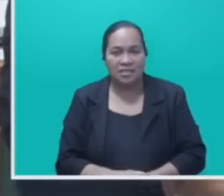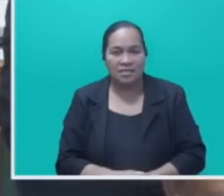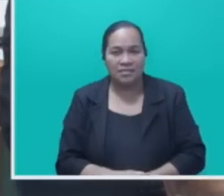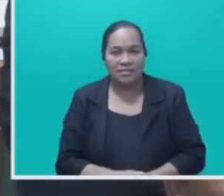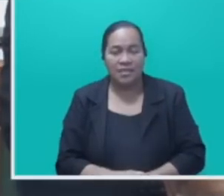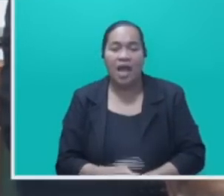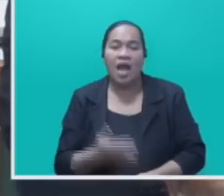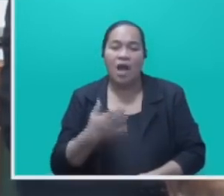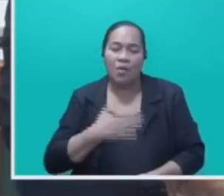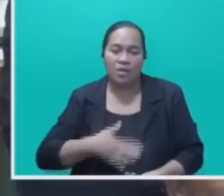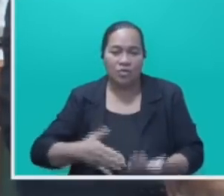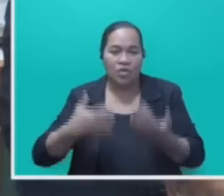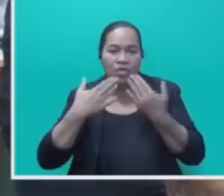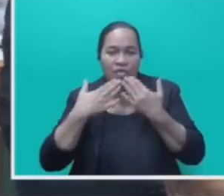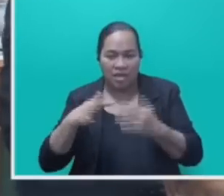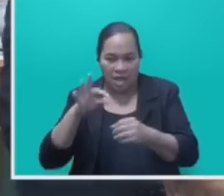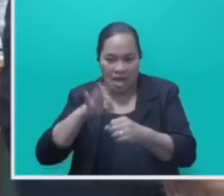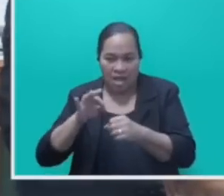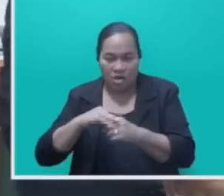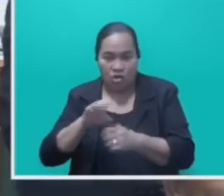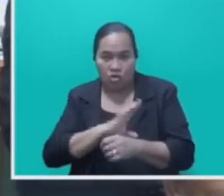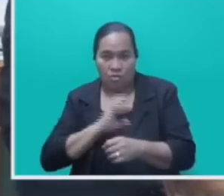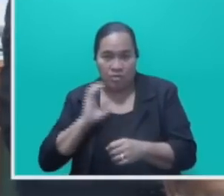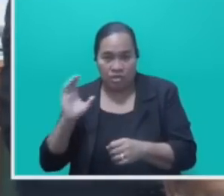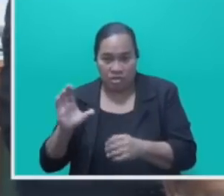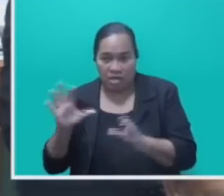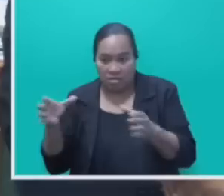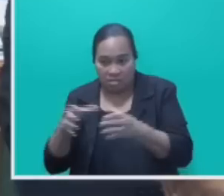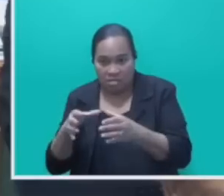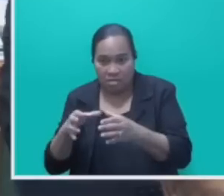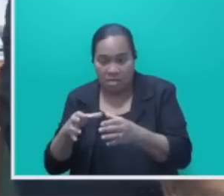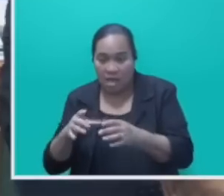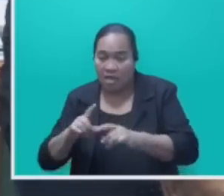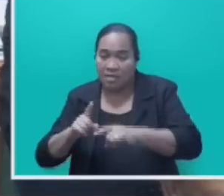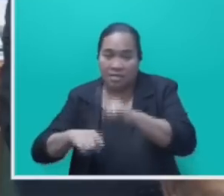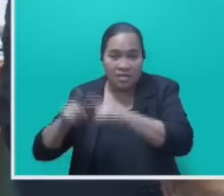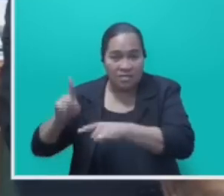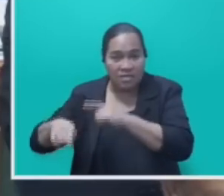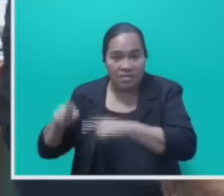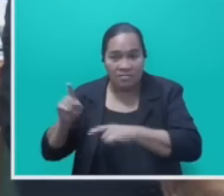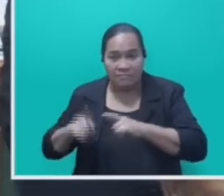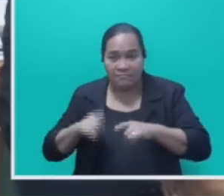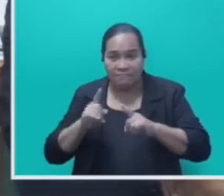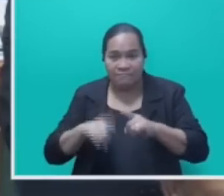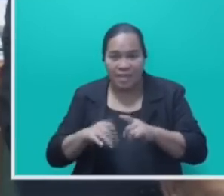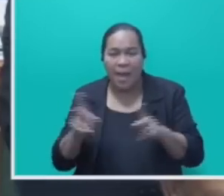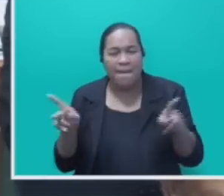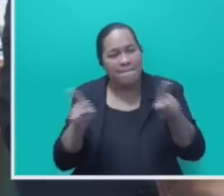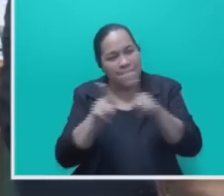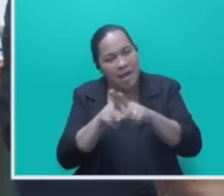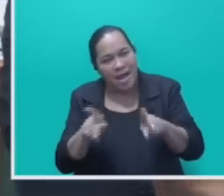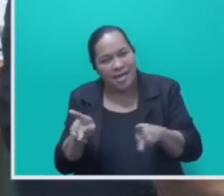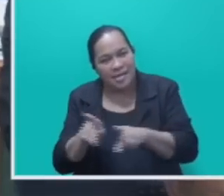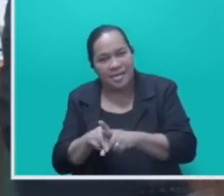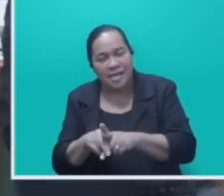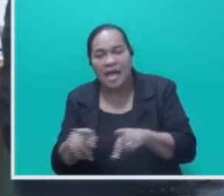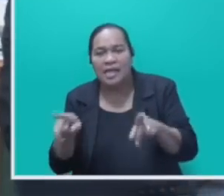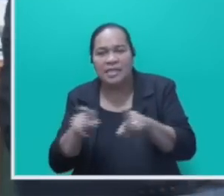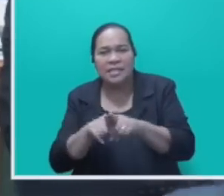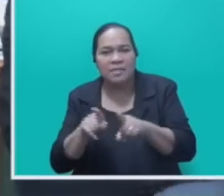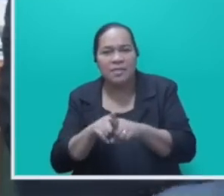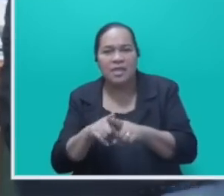I wish to also thank the electoral commissioners and all the relevant development and bilateral partners, including the